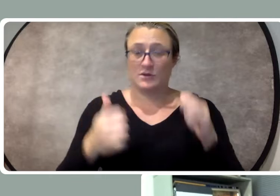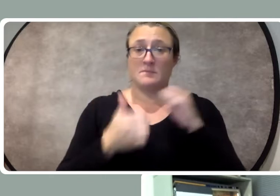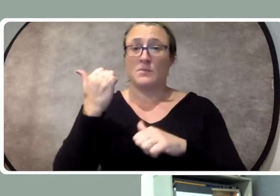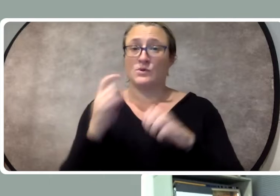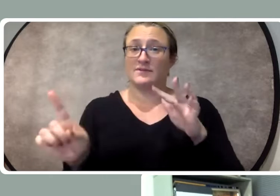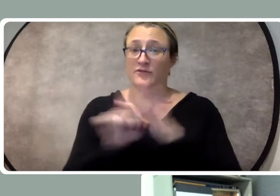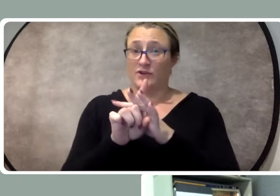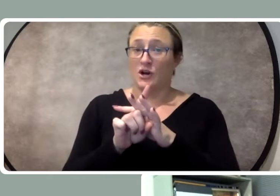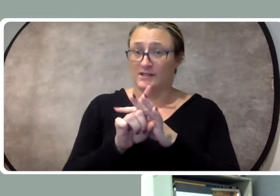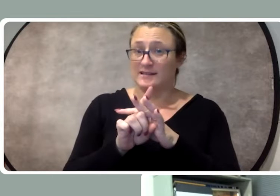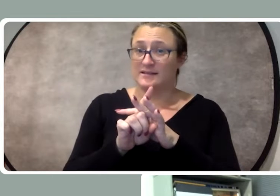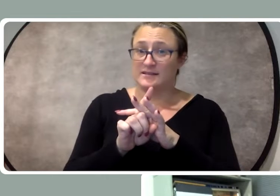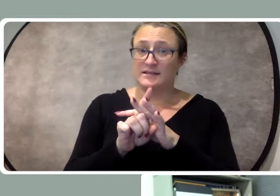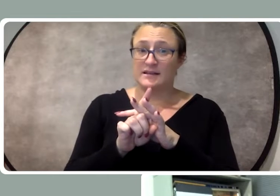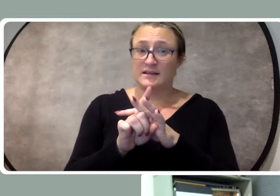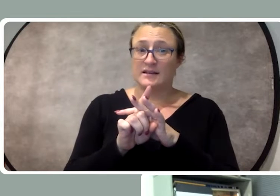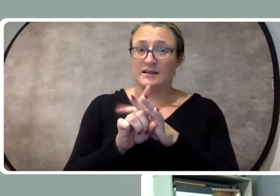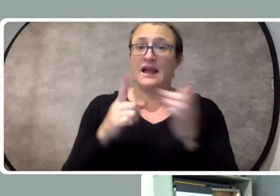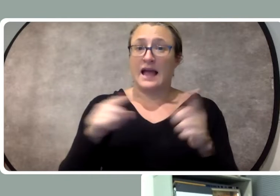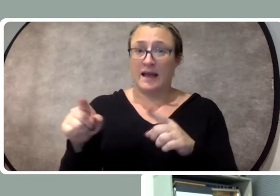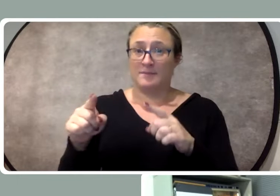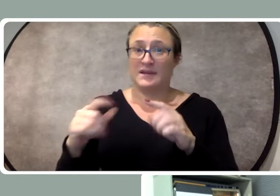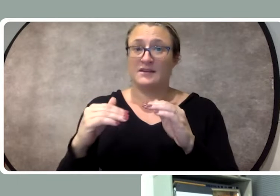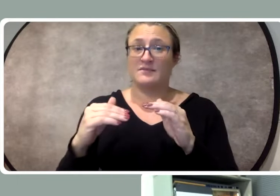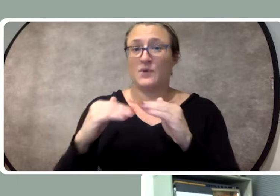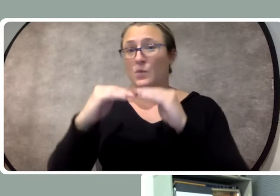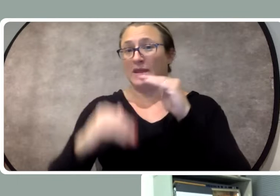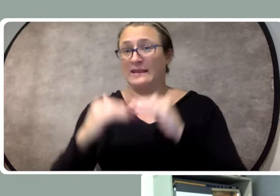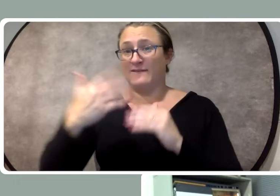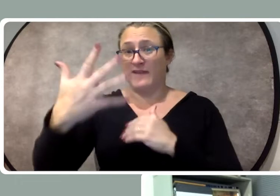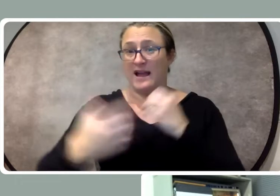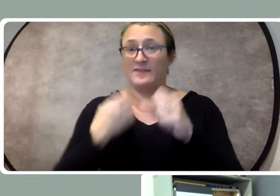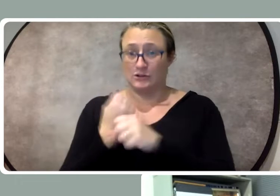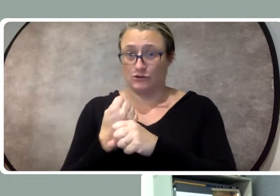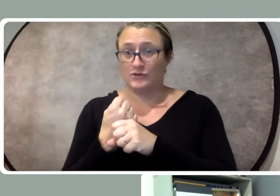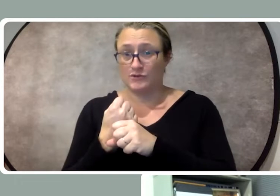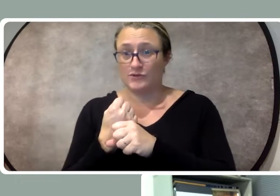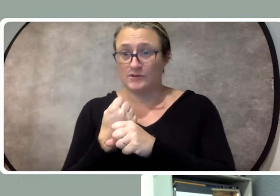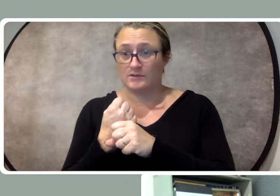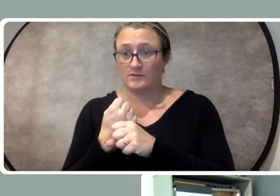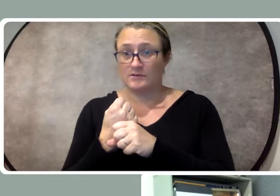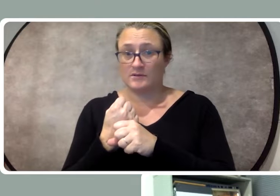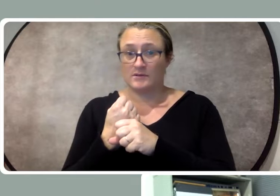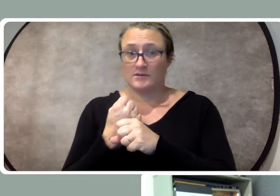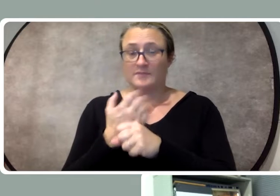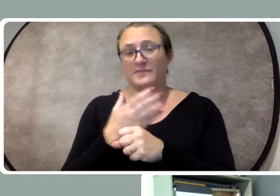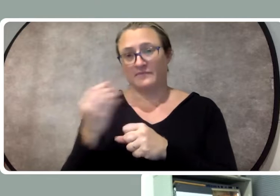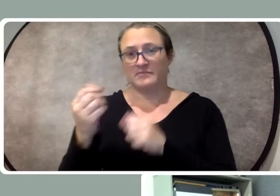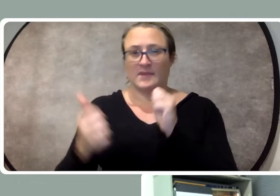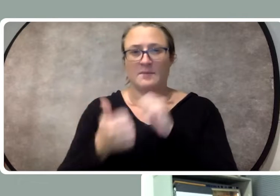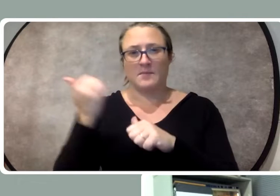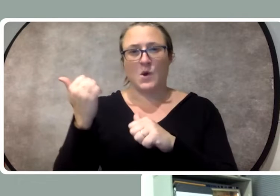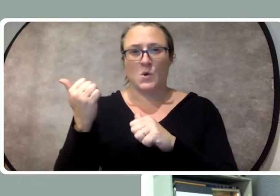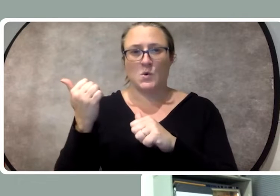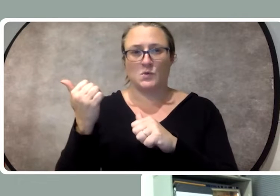majority of the recurrences happen within the first 5 years. And again, most of them would be within